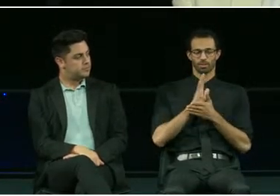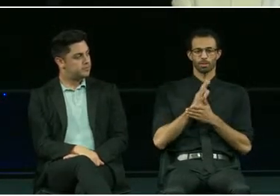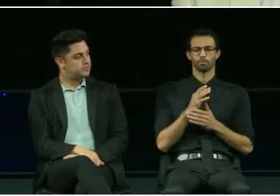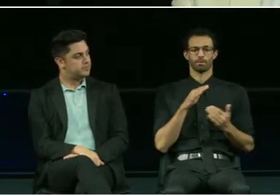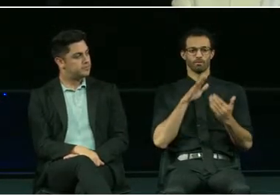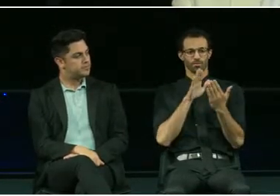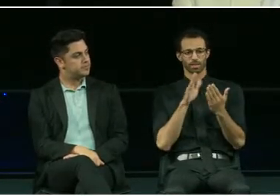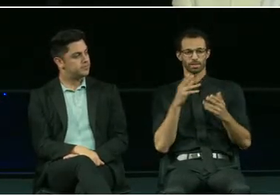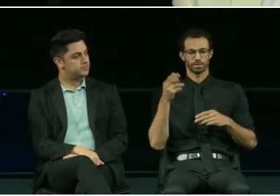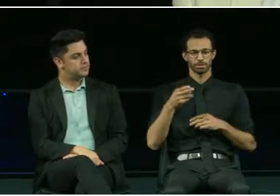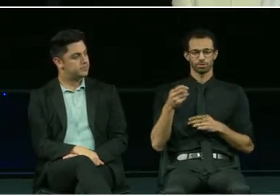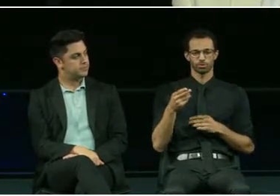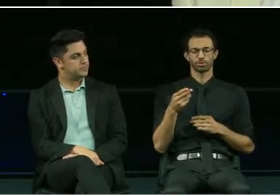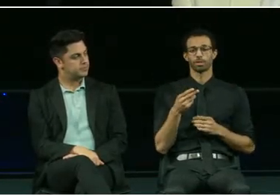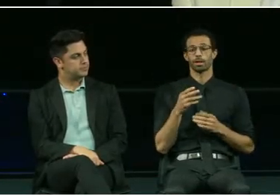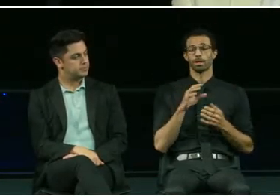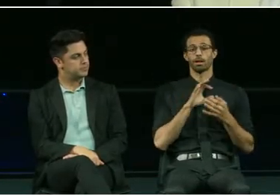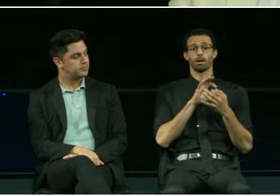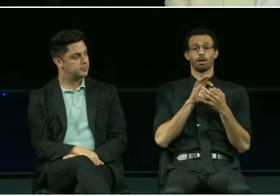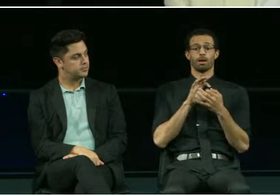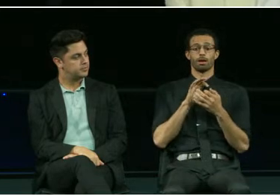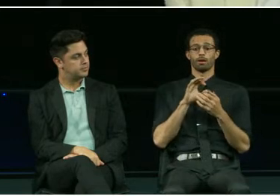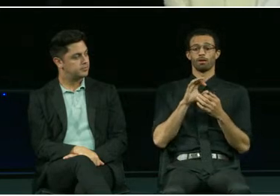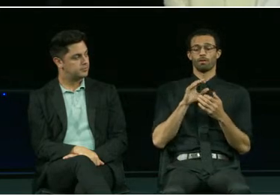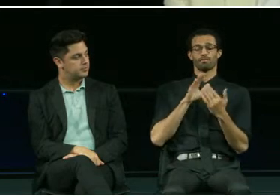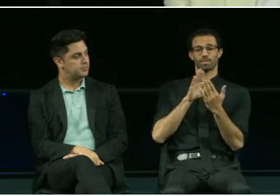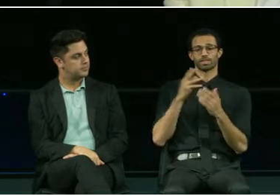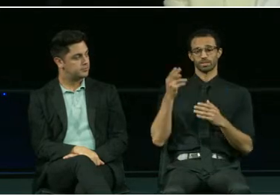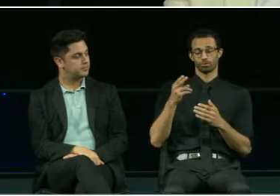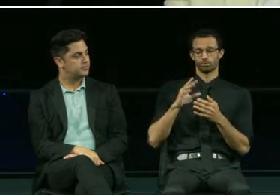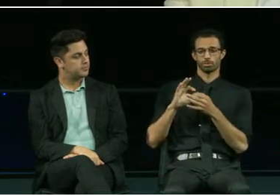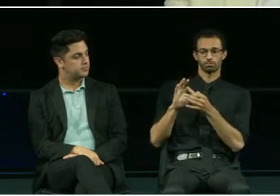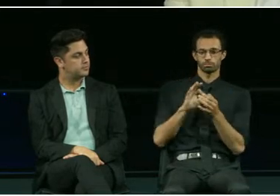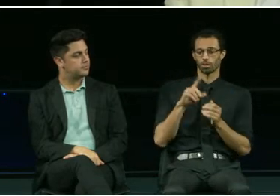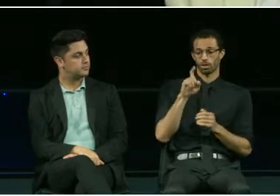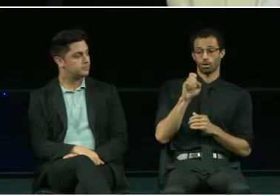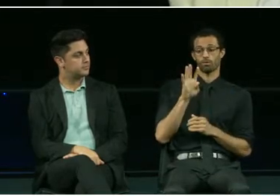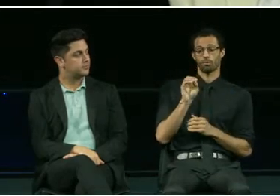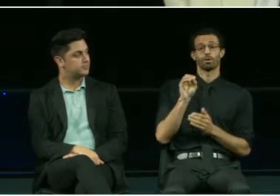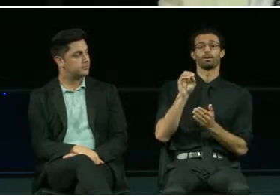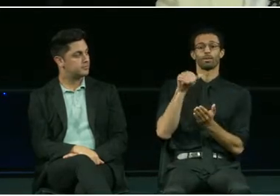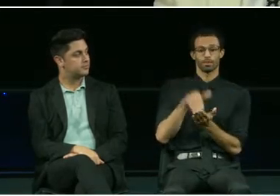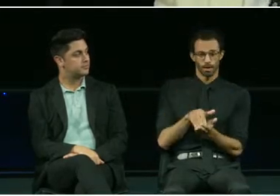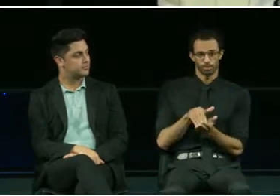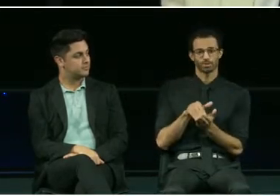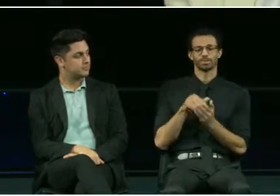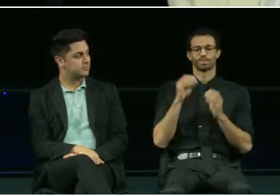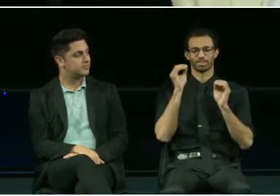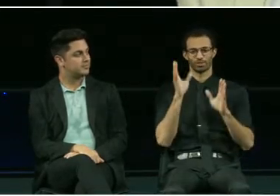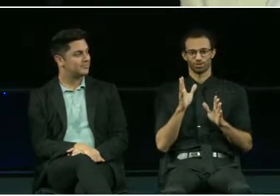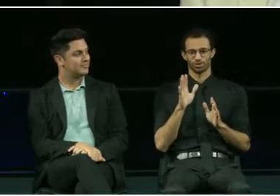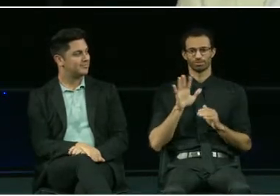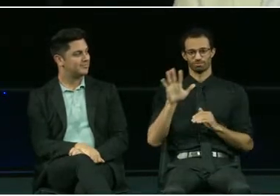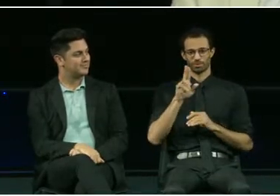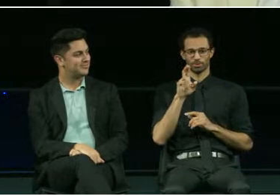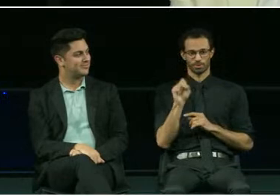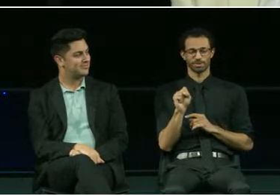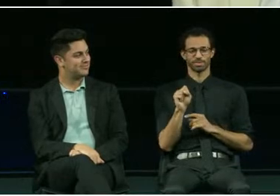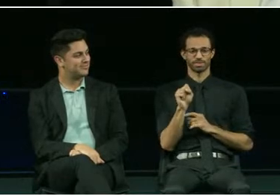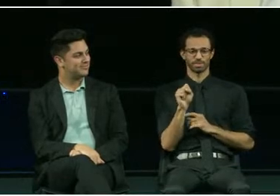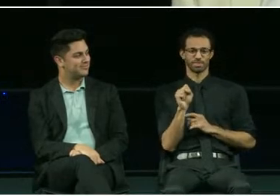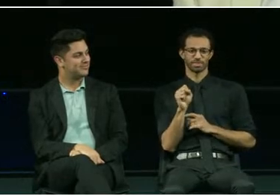connected to 140 teachers across the U.S., and so... 140,000. Sorry, 140,000.